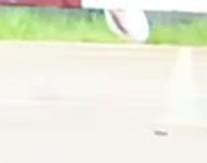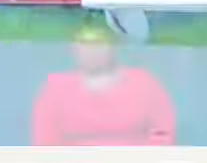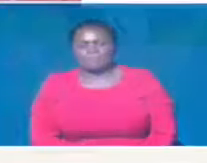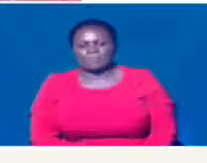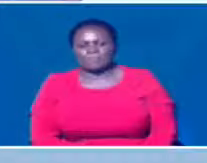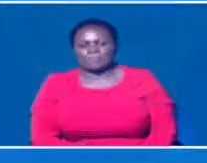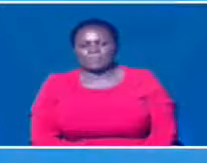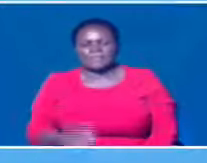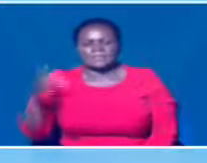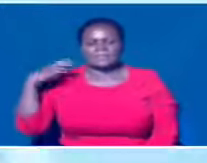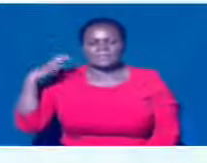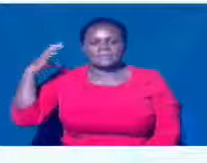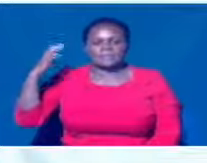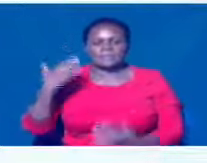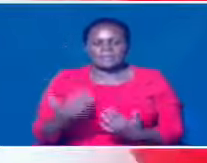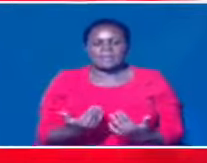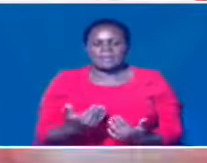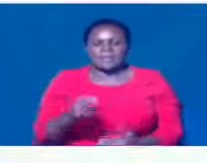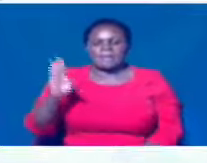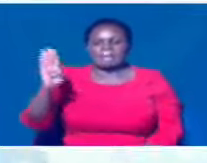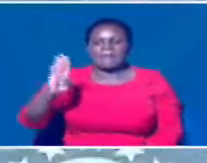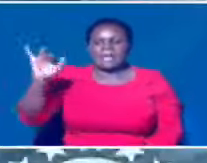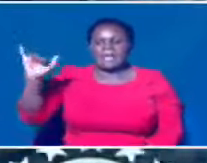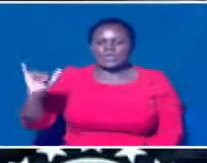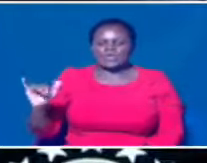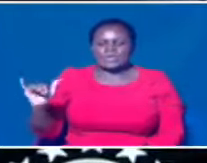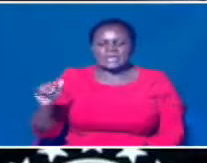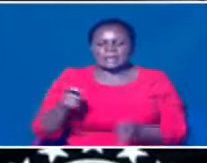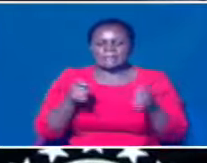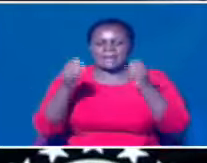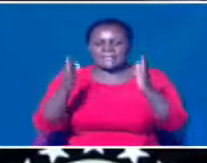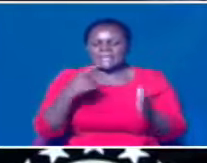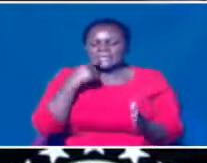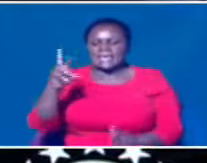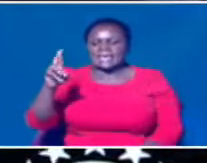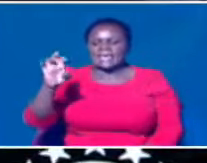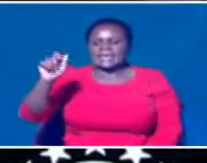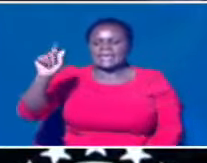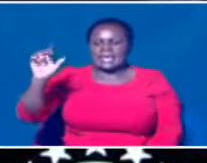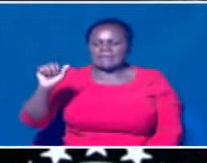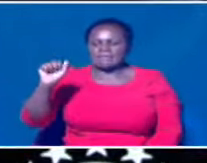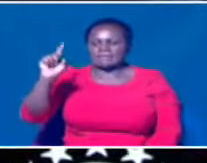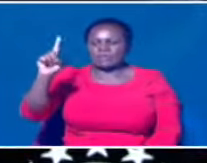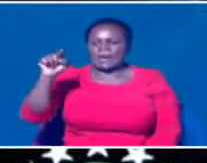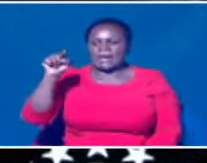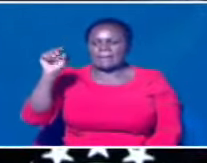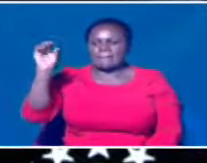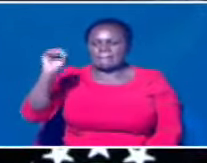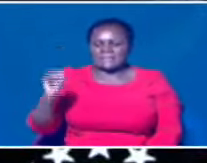We get to the Champions League now. Bayern Munich manager Thomas Tuchel says Real Madrid has a 51% chance of reaching...